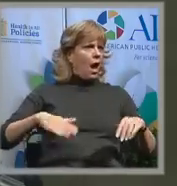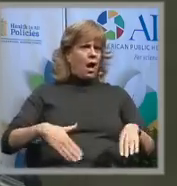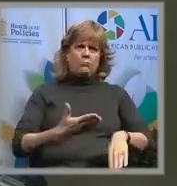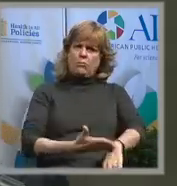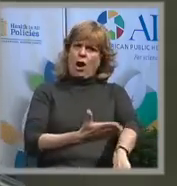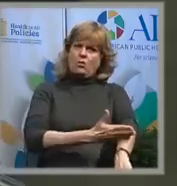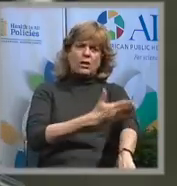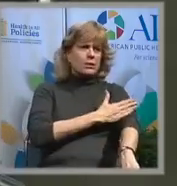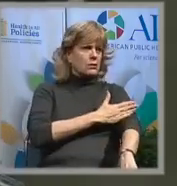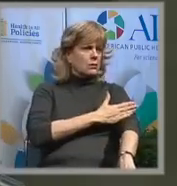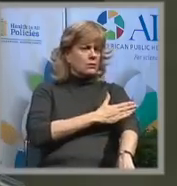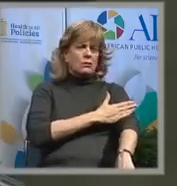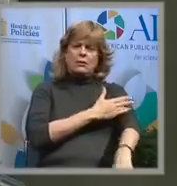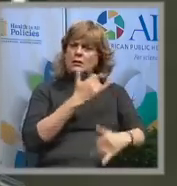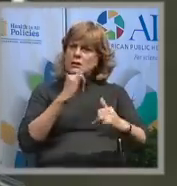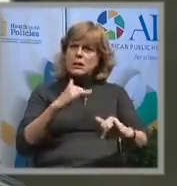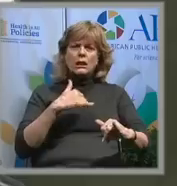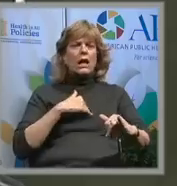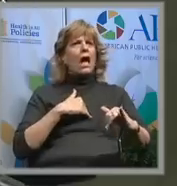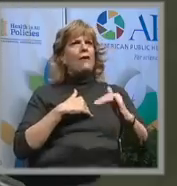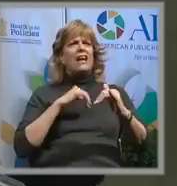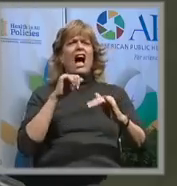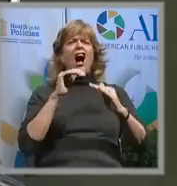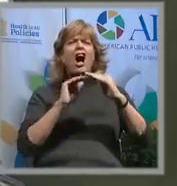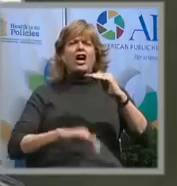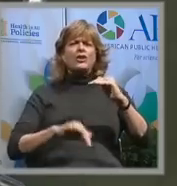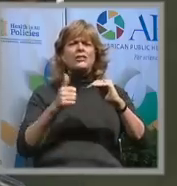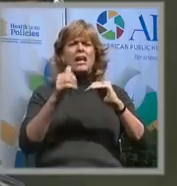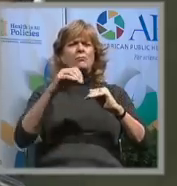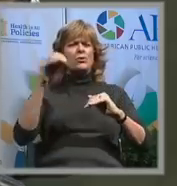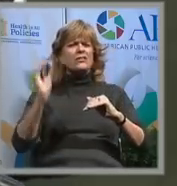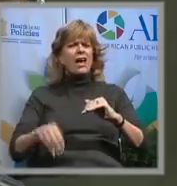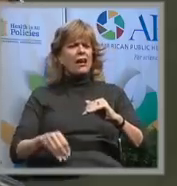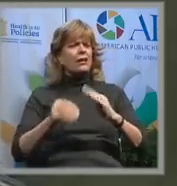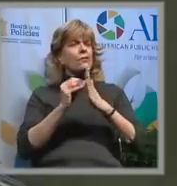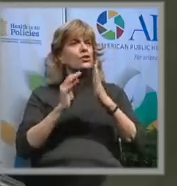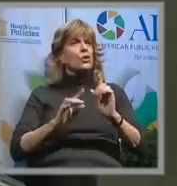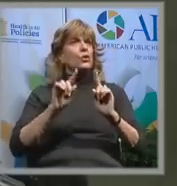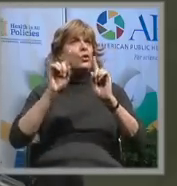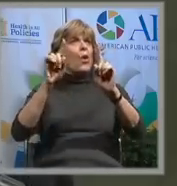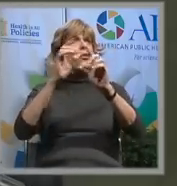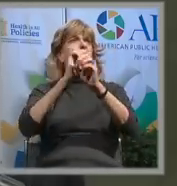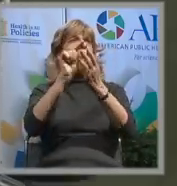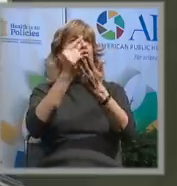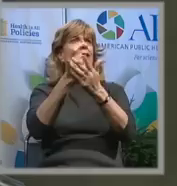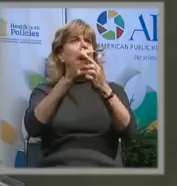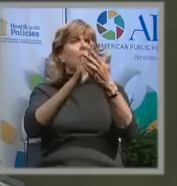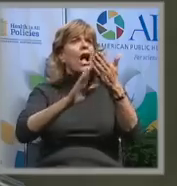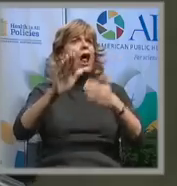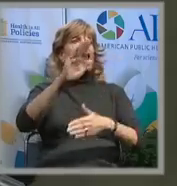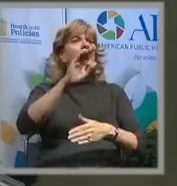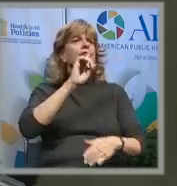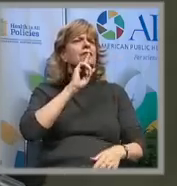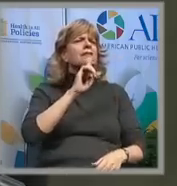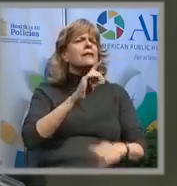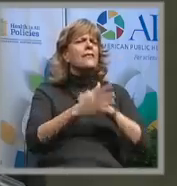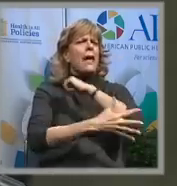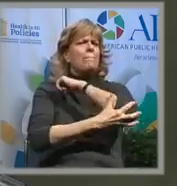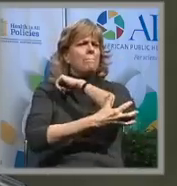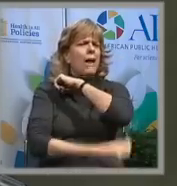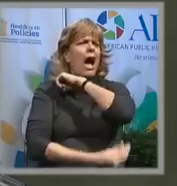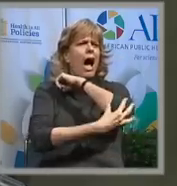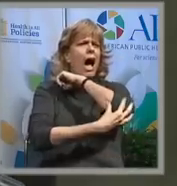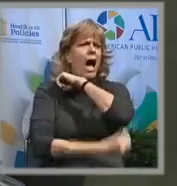the progress, where you still have under a 10% probability of a student going on and graduating from college, is in that bottom